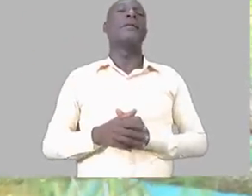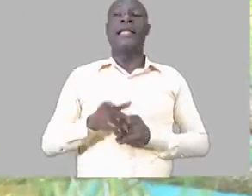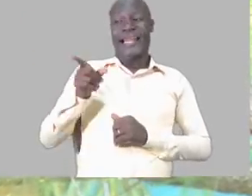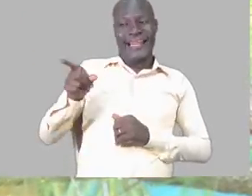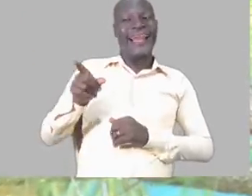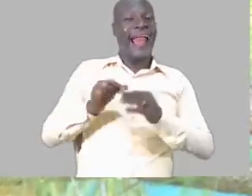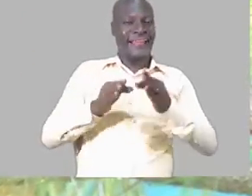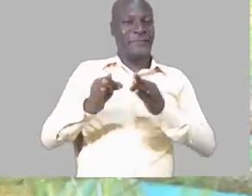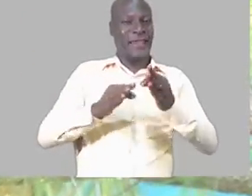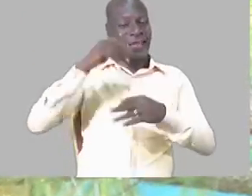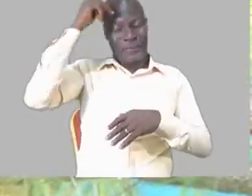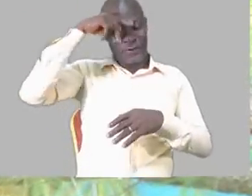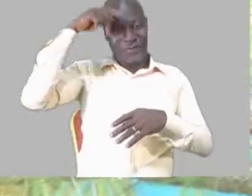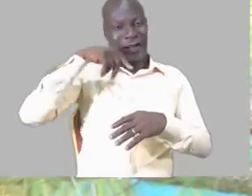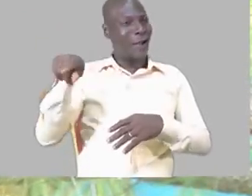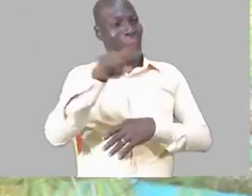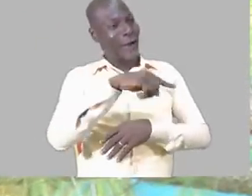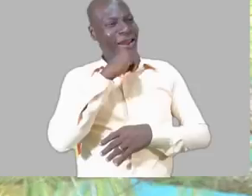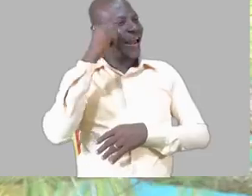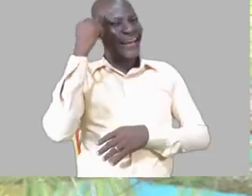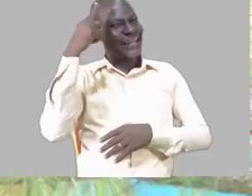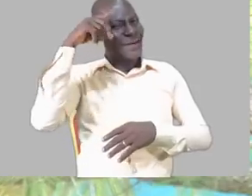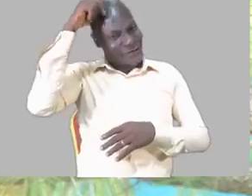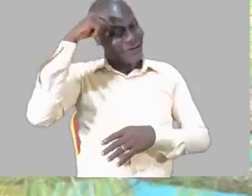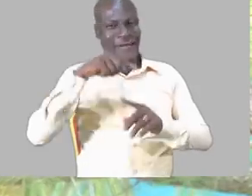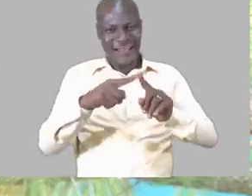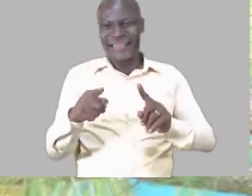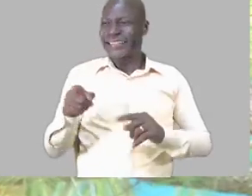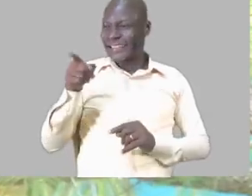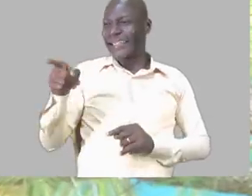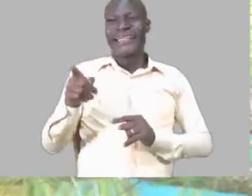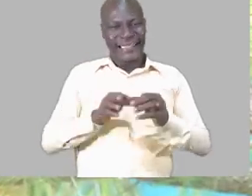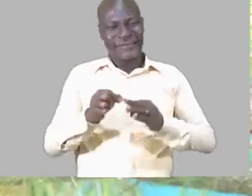ye ntiasɛ ya ye ho abrɔfo bro ni nso kasa kra nso a enso kra nso monte